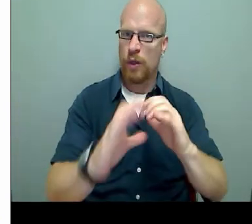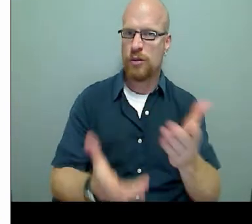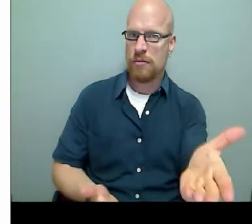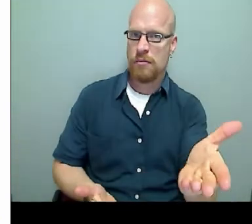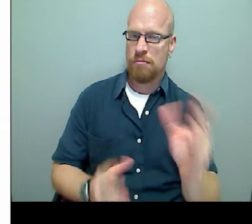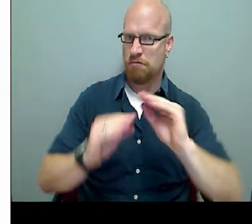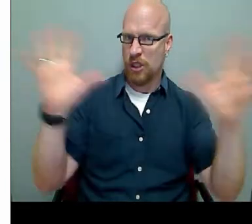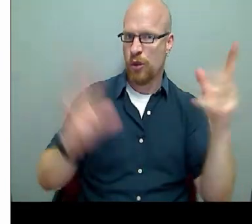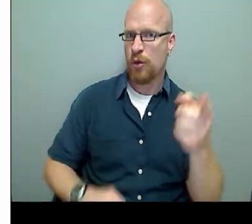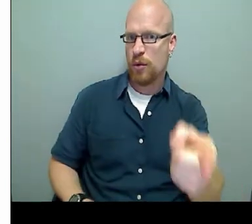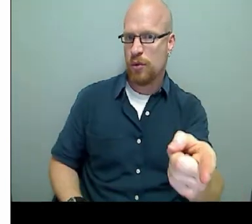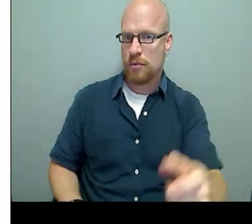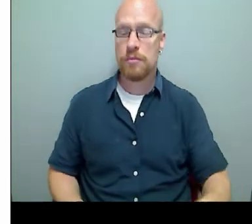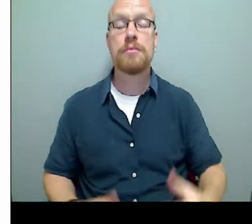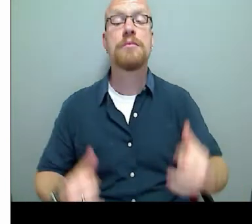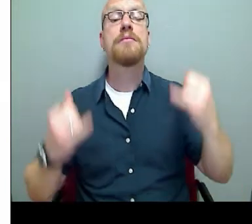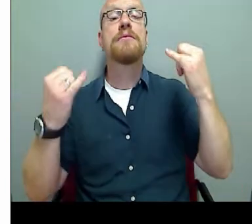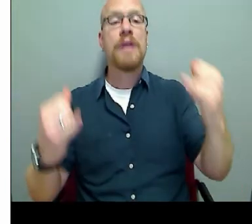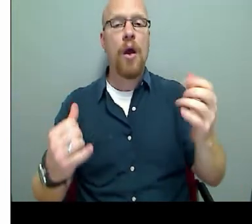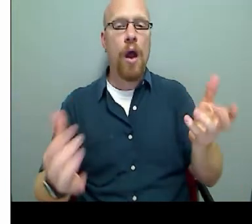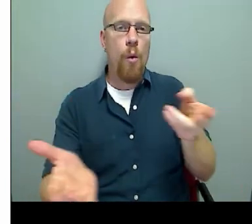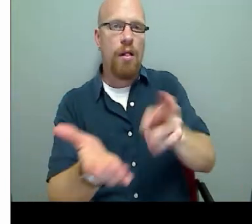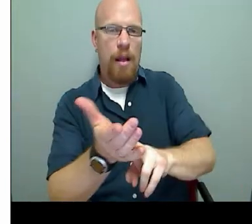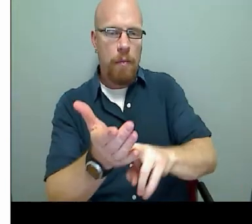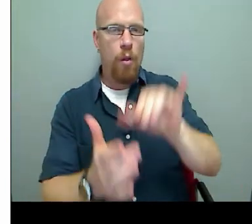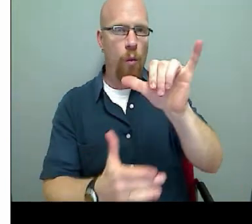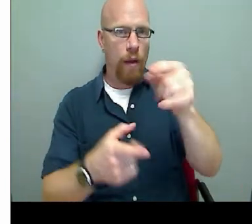this communicates everything clearly.